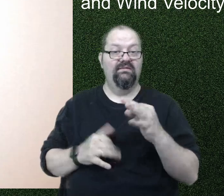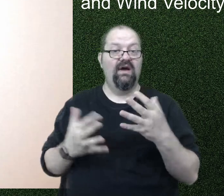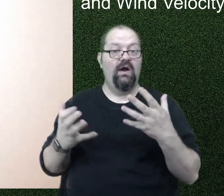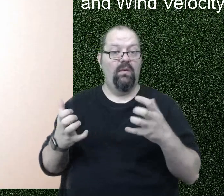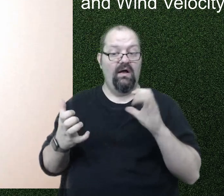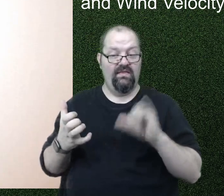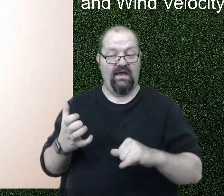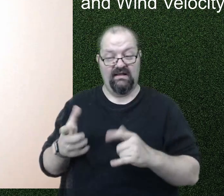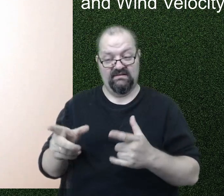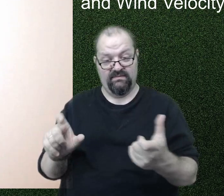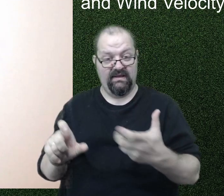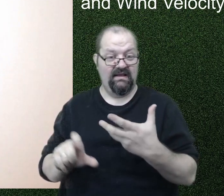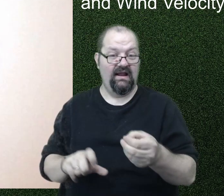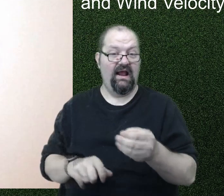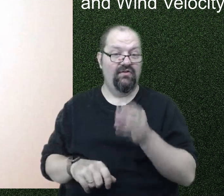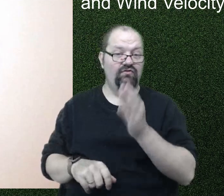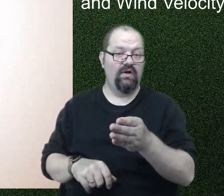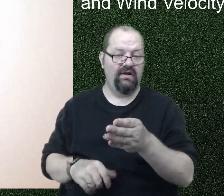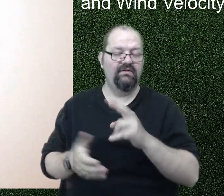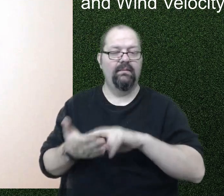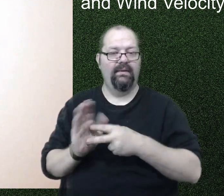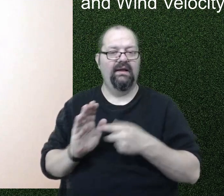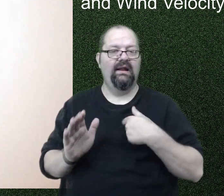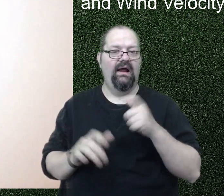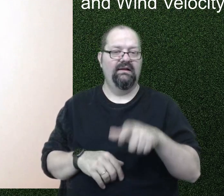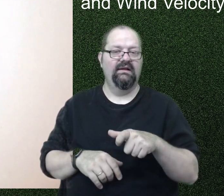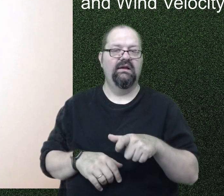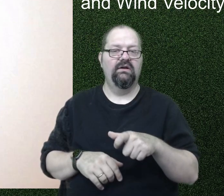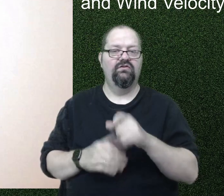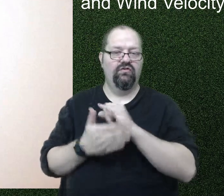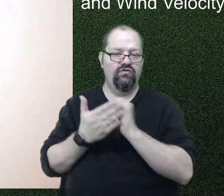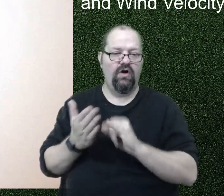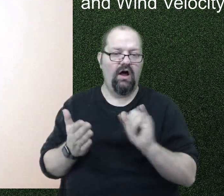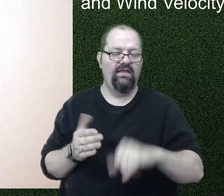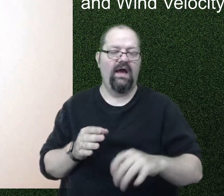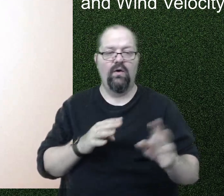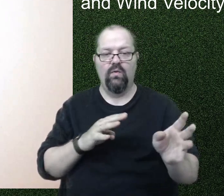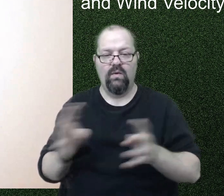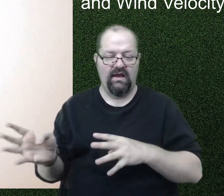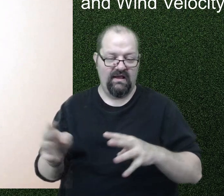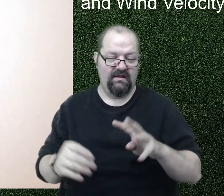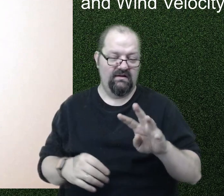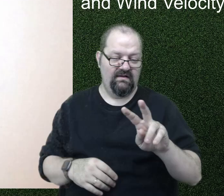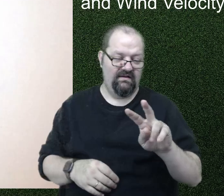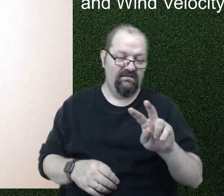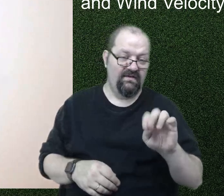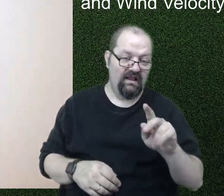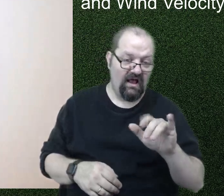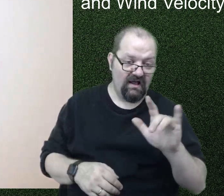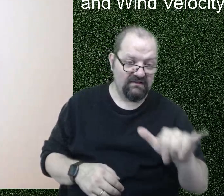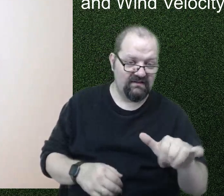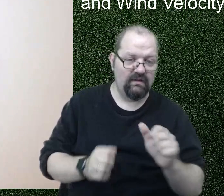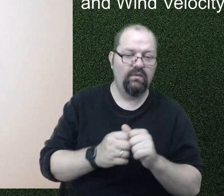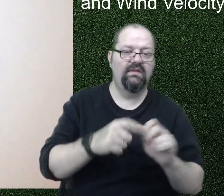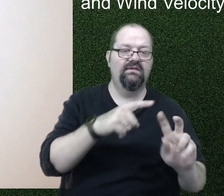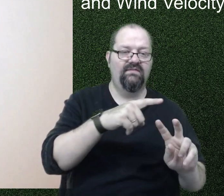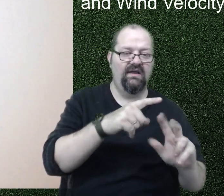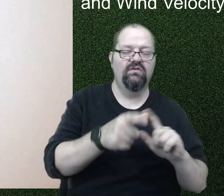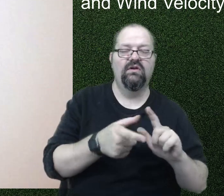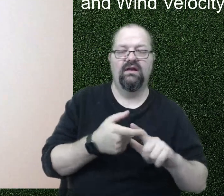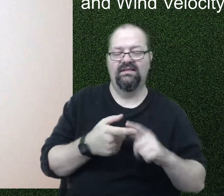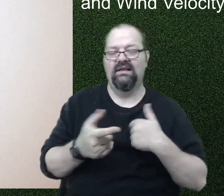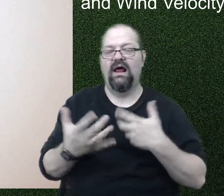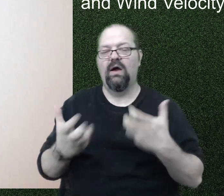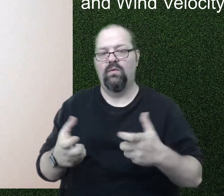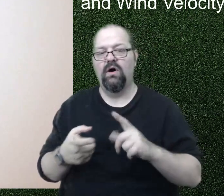speed and direction, I need to write the wind velocity as a vector. in component form, and then I want to